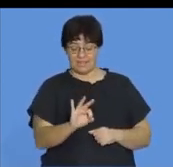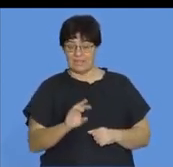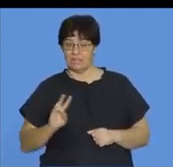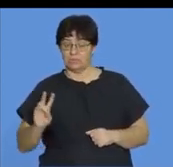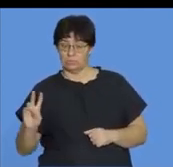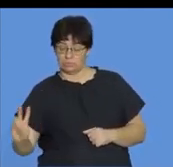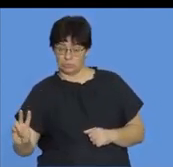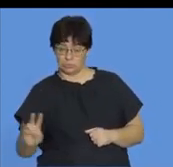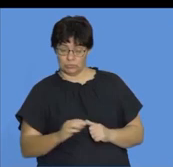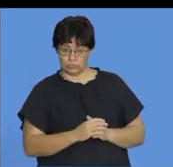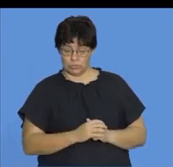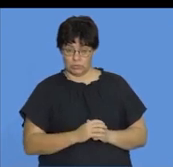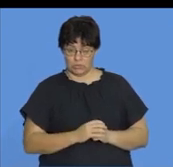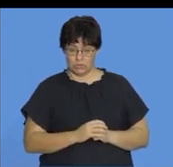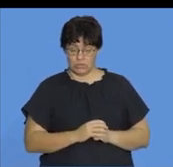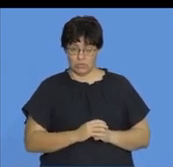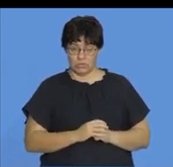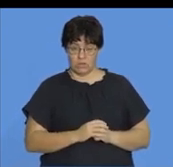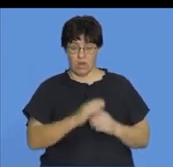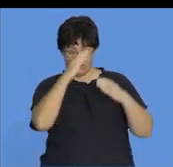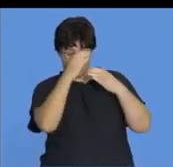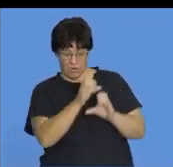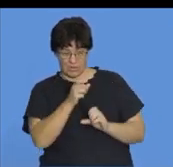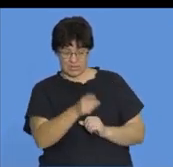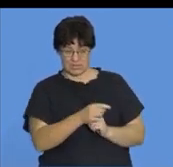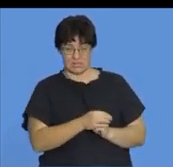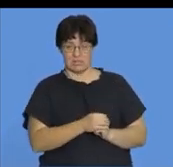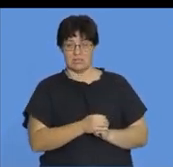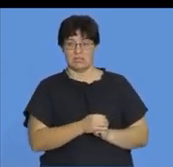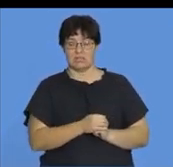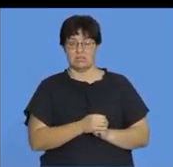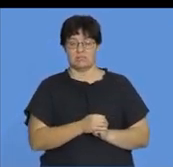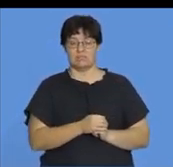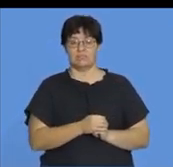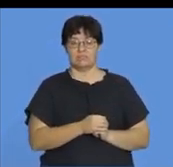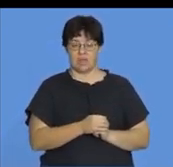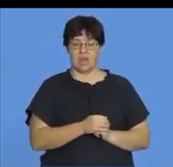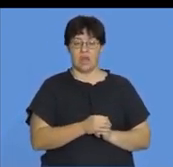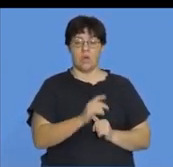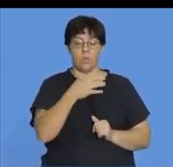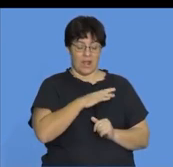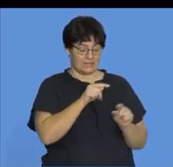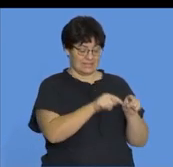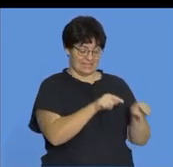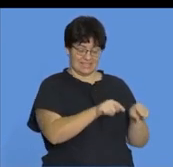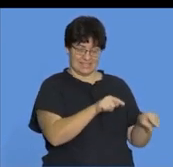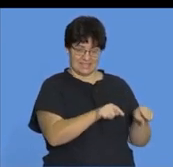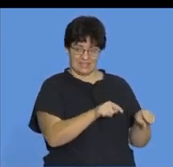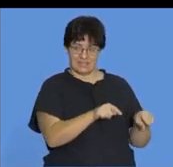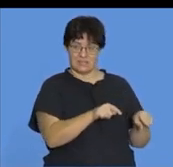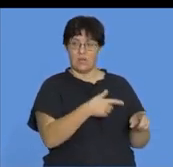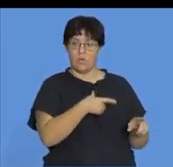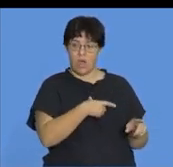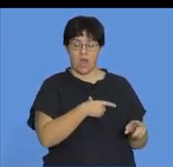4:3:2, okay? Now, we are paying our attention on the reactants because we want the limiting reagent. So we can